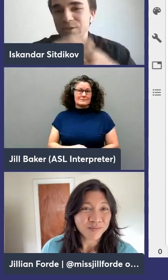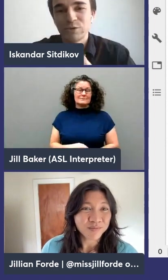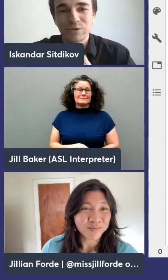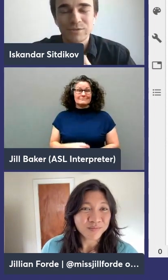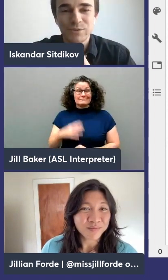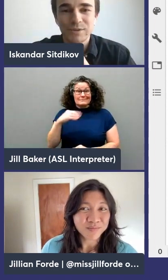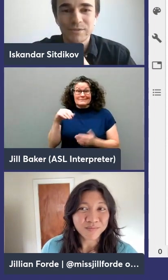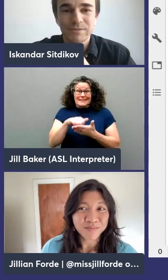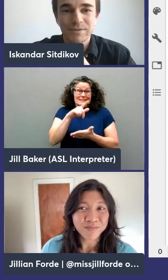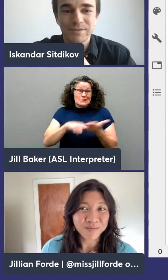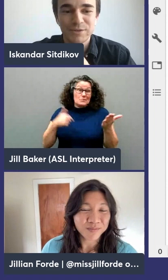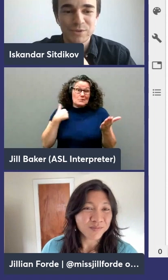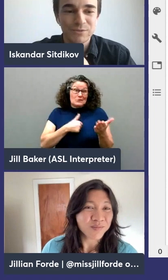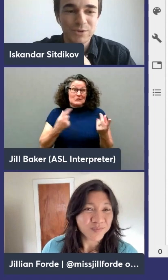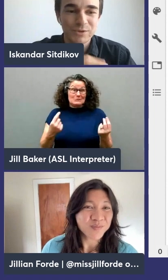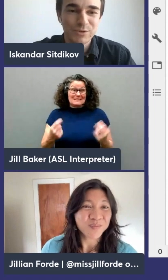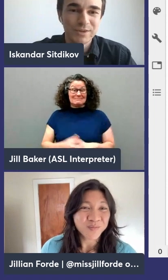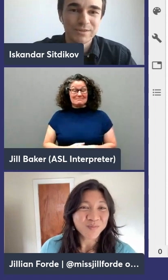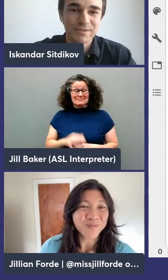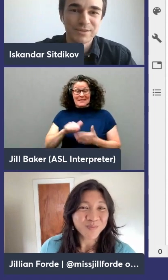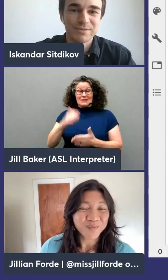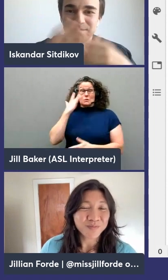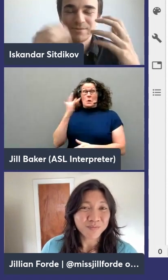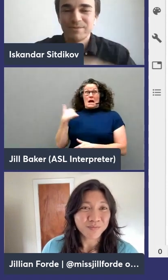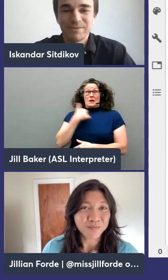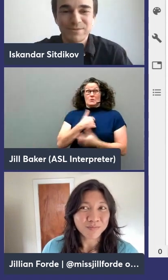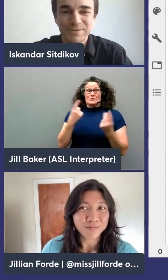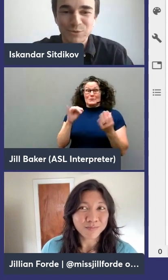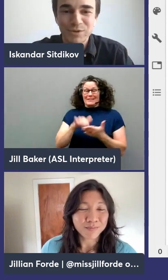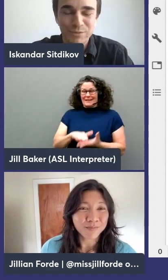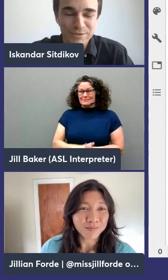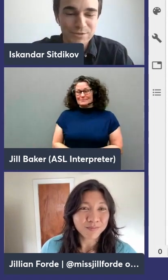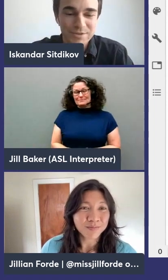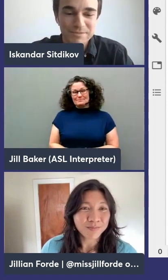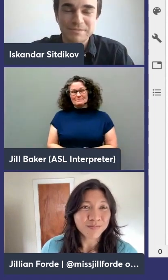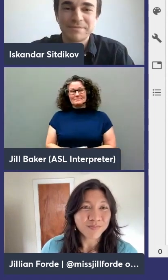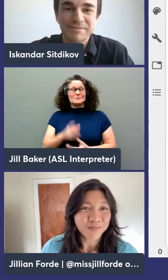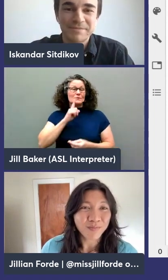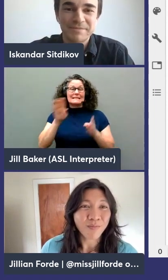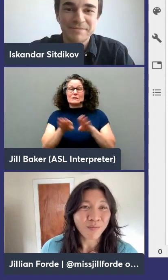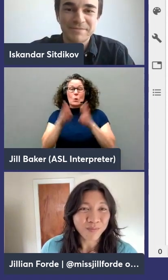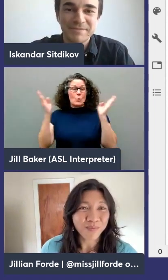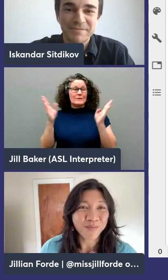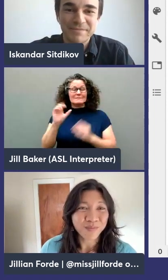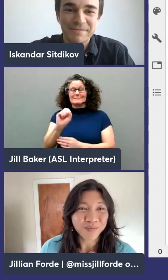yeah, that's what we're doing. That's why we're doing it. It's truly open source.